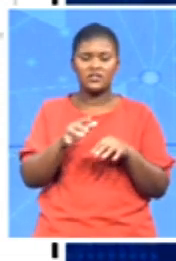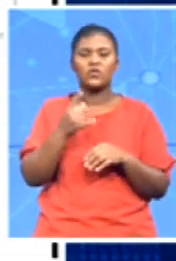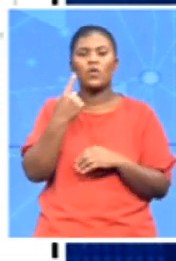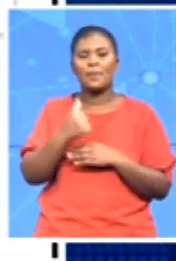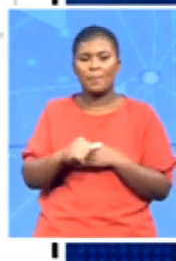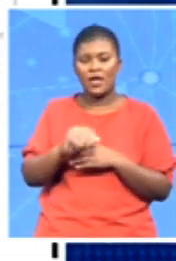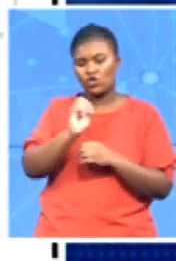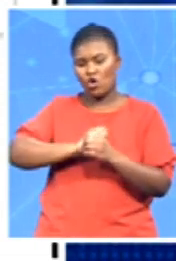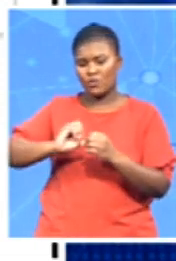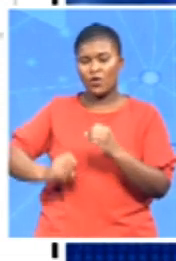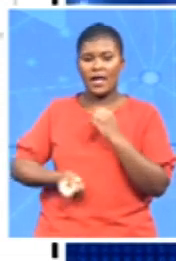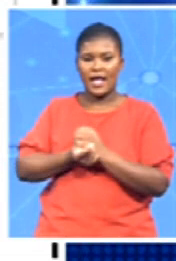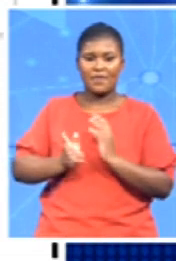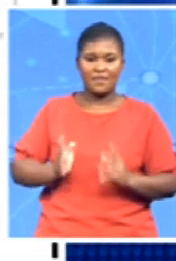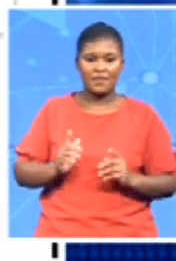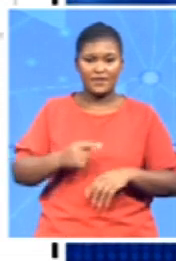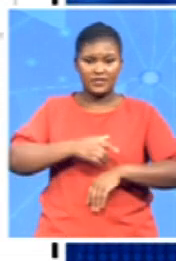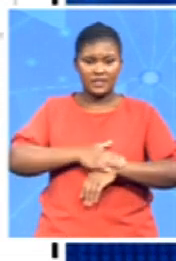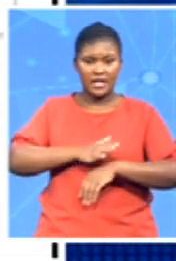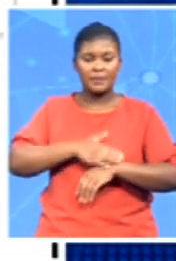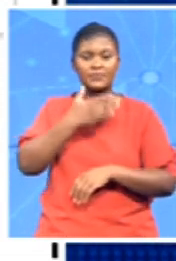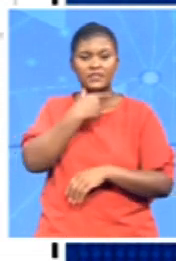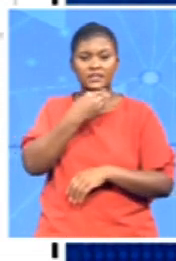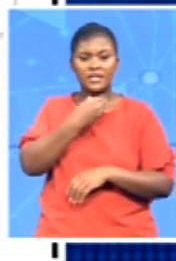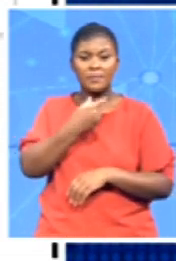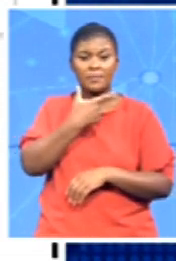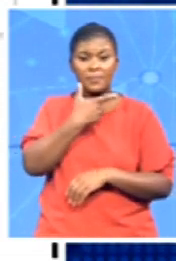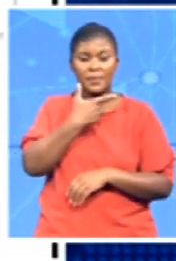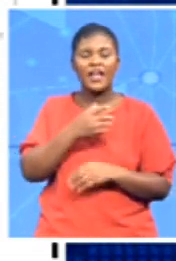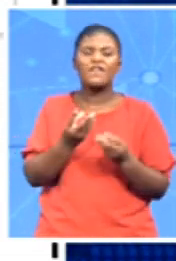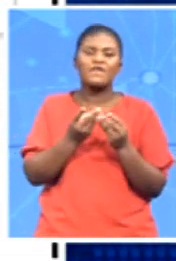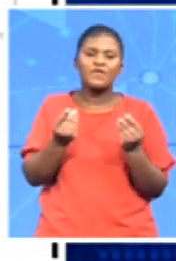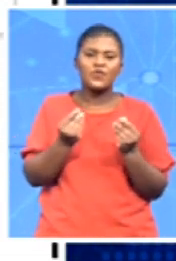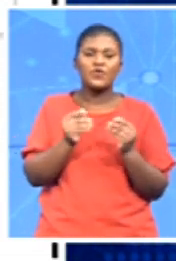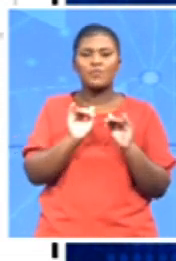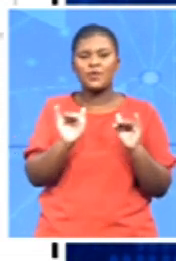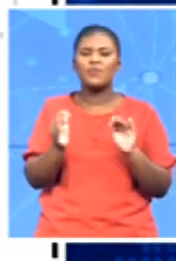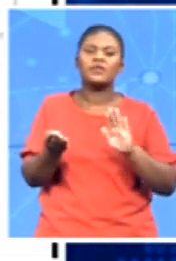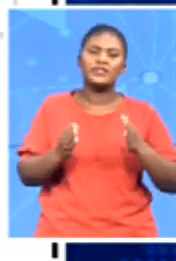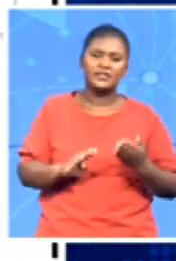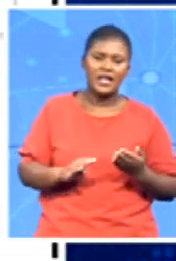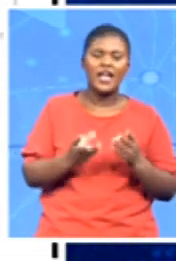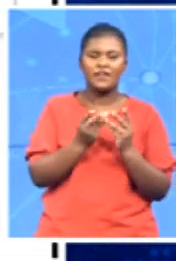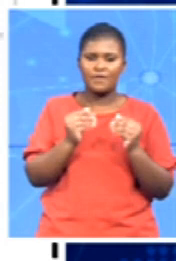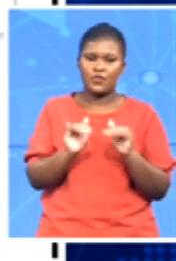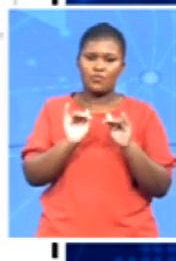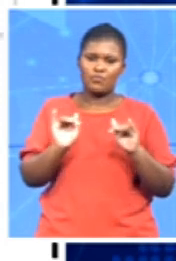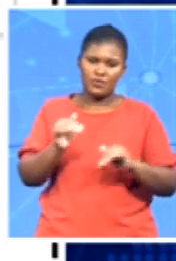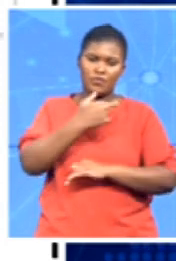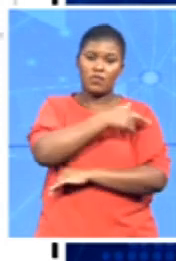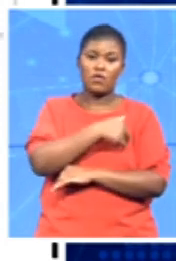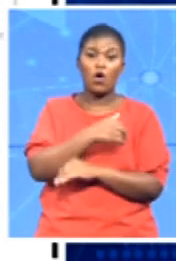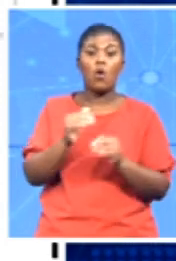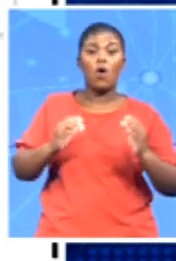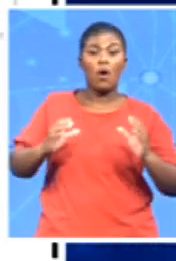But much fewer people obviously was hospitalized, and much fewer people died than compared to December last year, where we had a high proportion